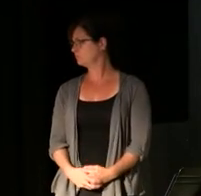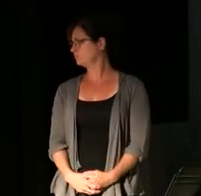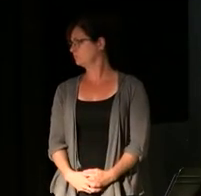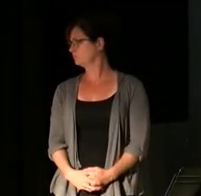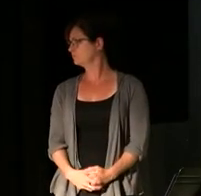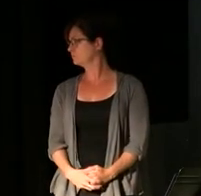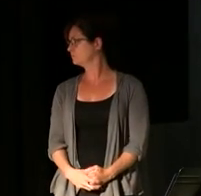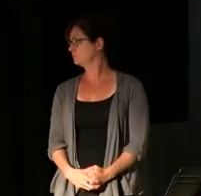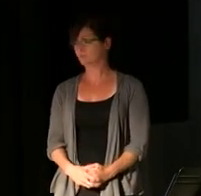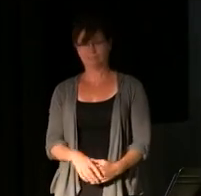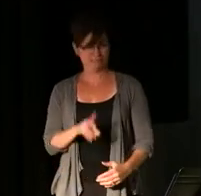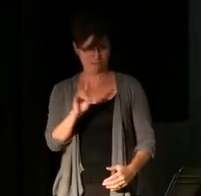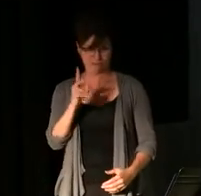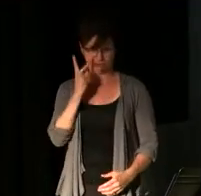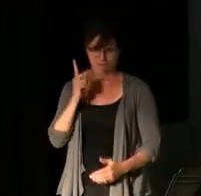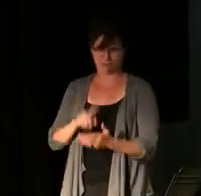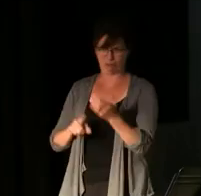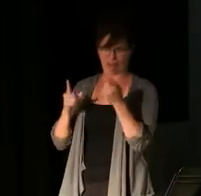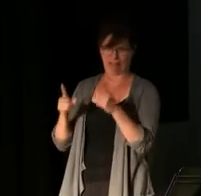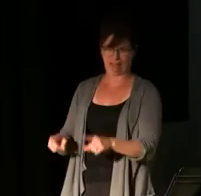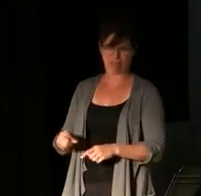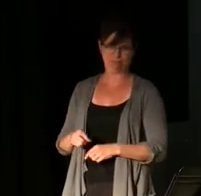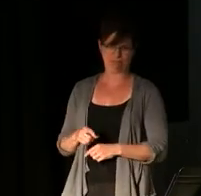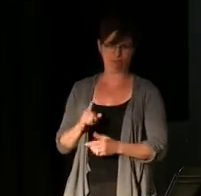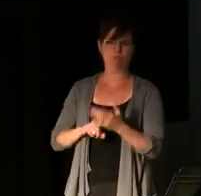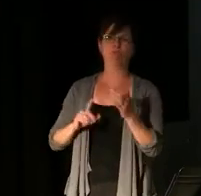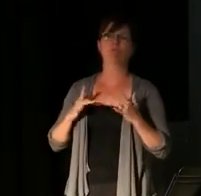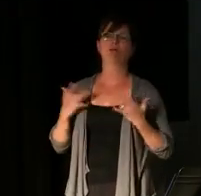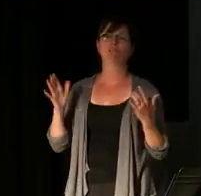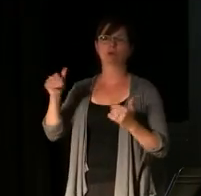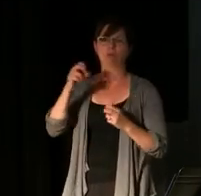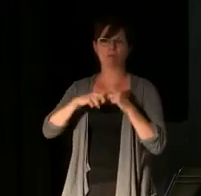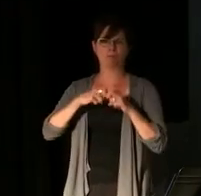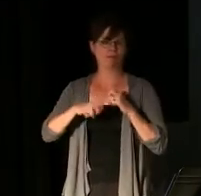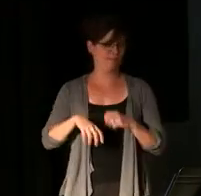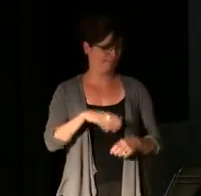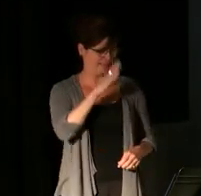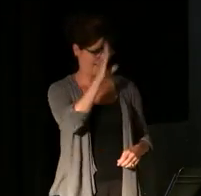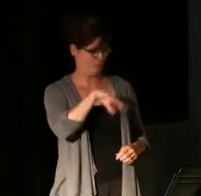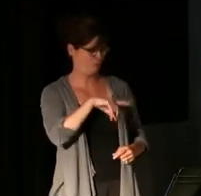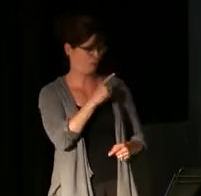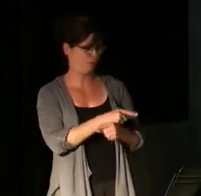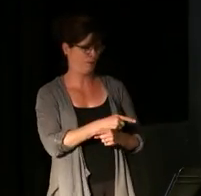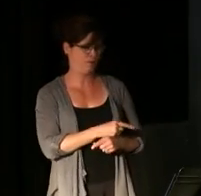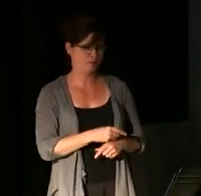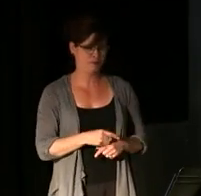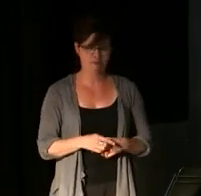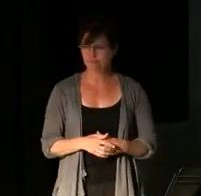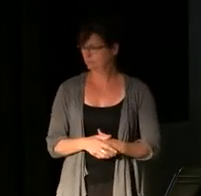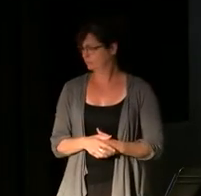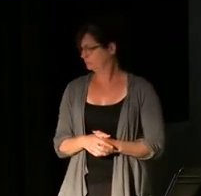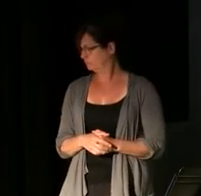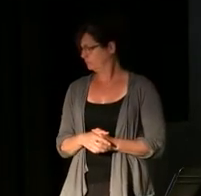Did you just see what happened? What's her problem? I know, right?